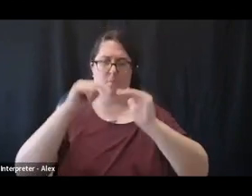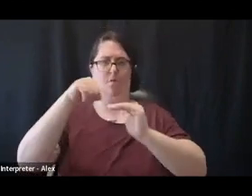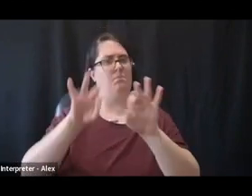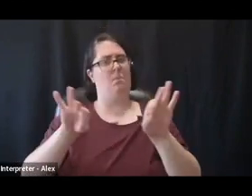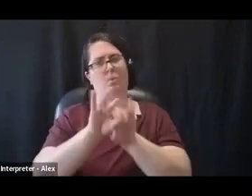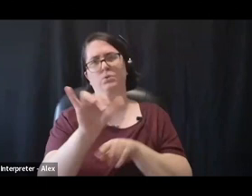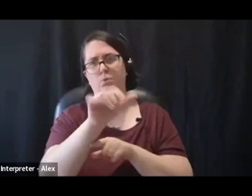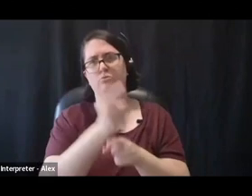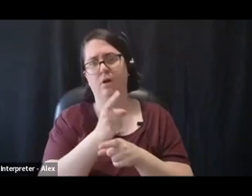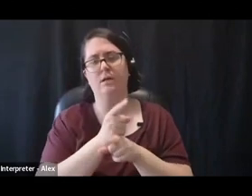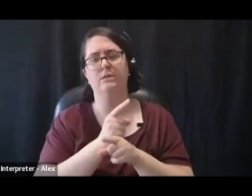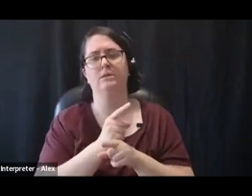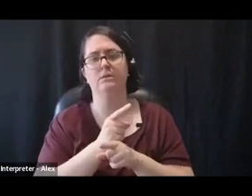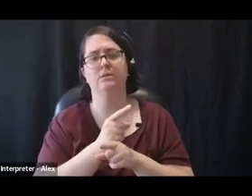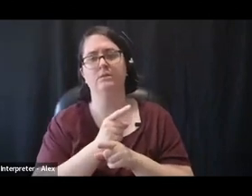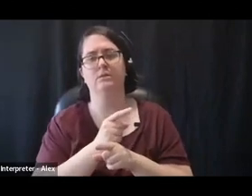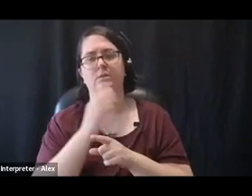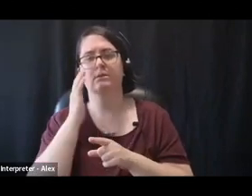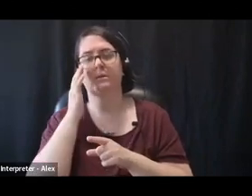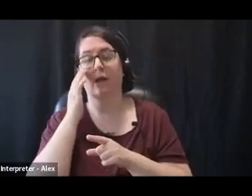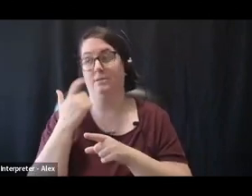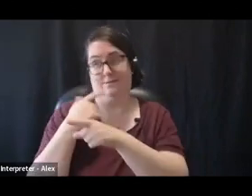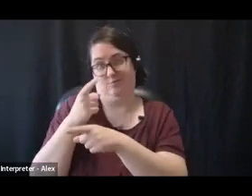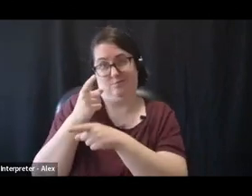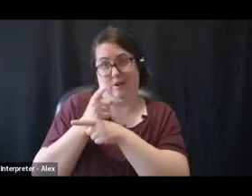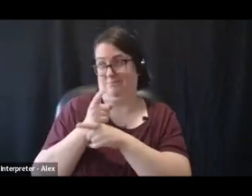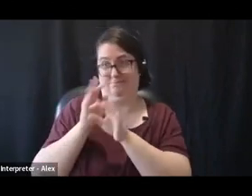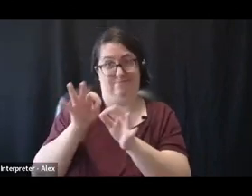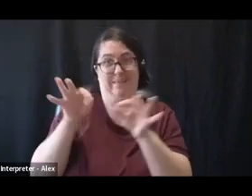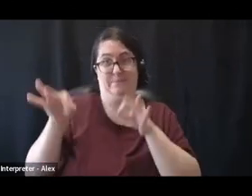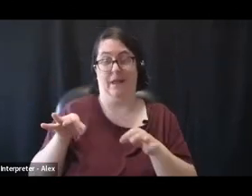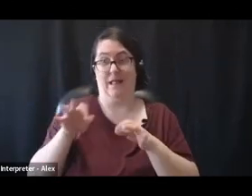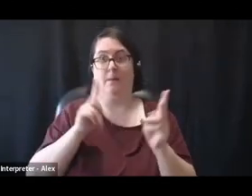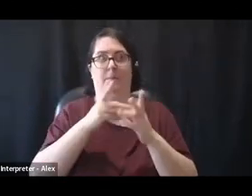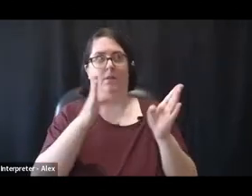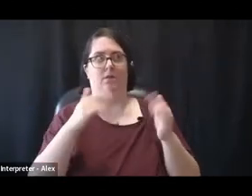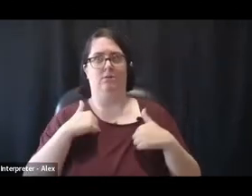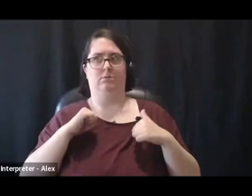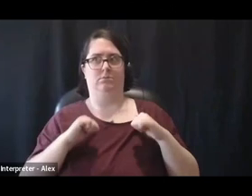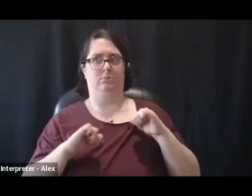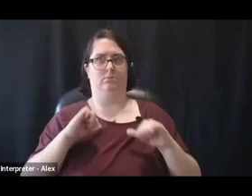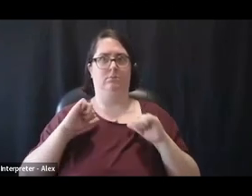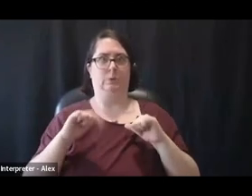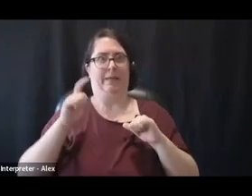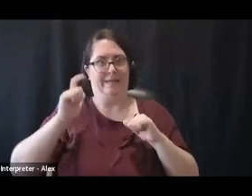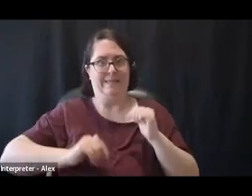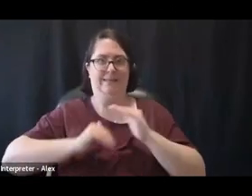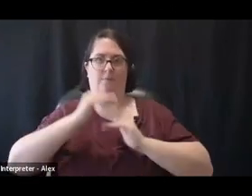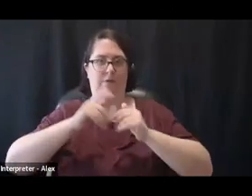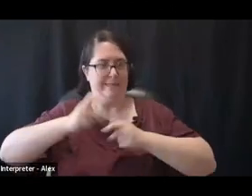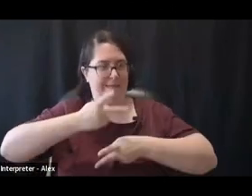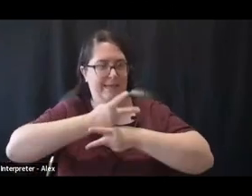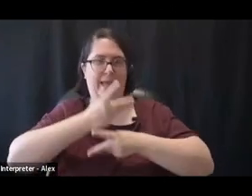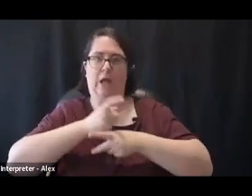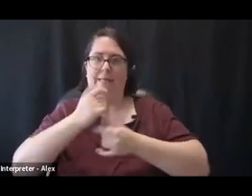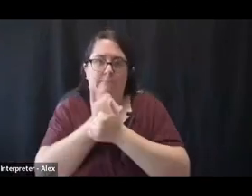think so much of that, as you alluded to, is very much what people in general are sort of wanting and needing, truly